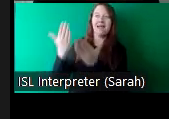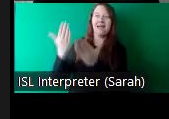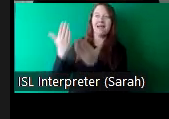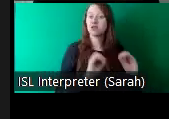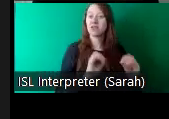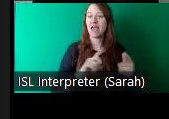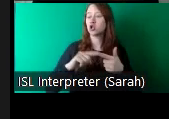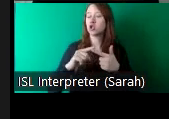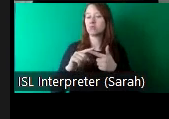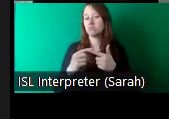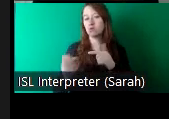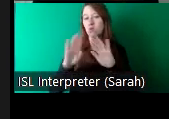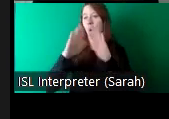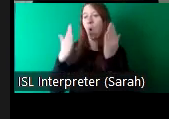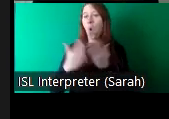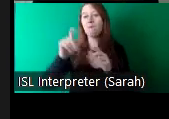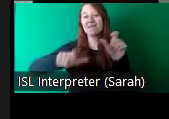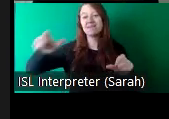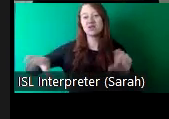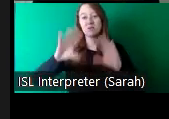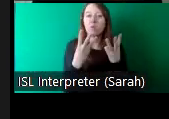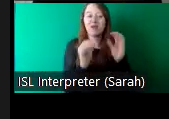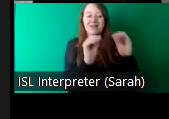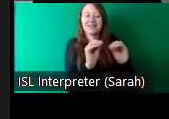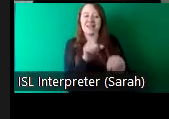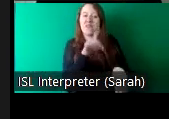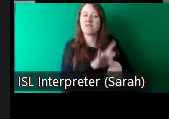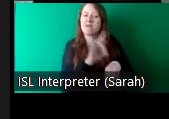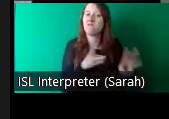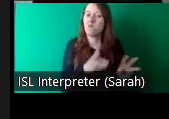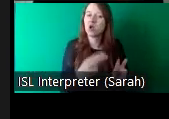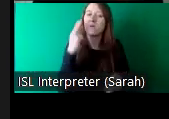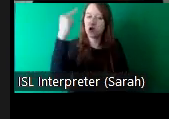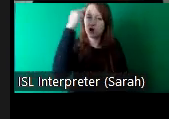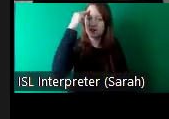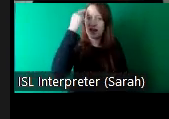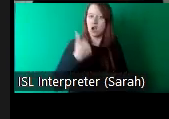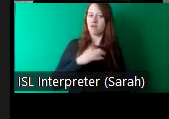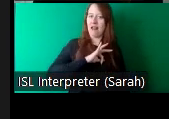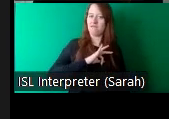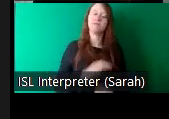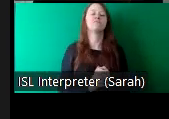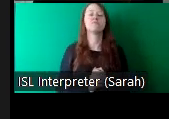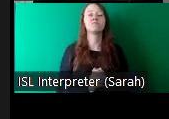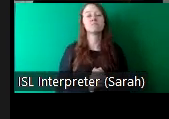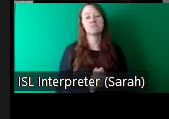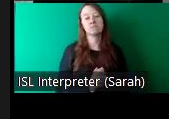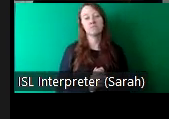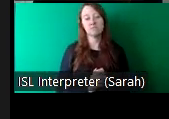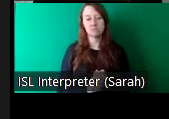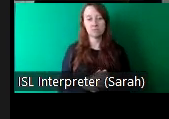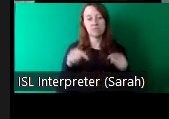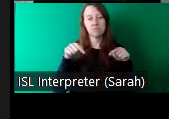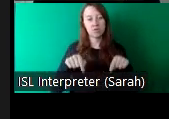education, very much values-led educations. I'll talk a little bit more about the logistics of the course, but obviously, there